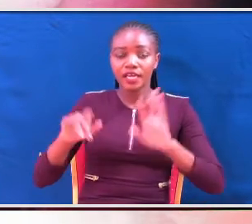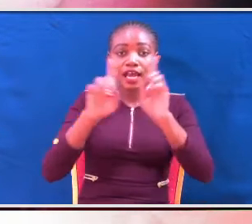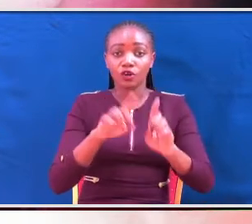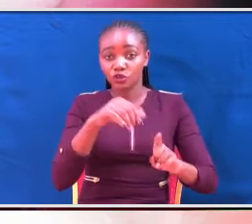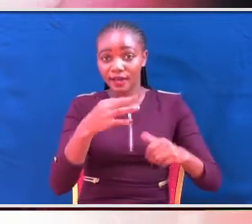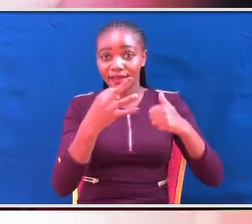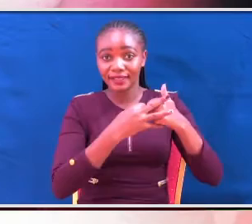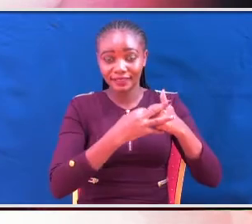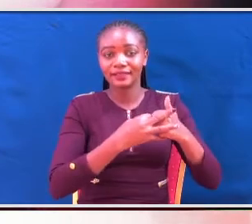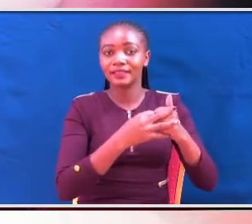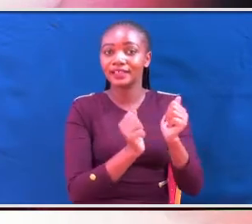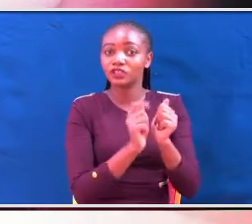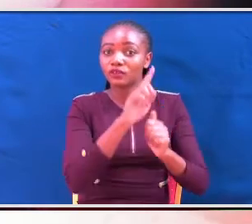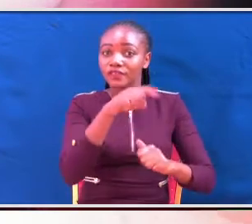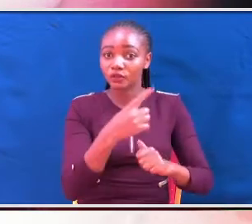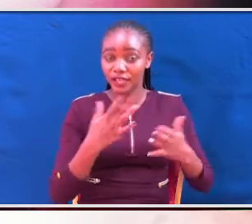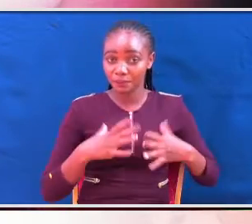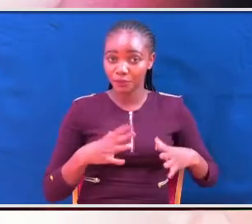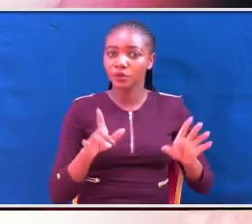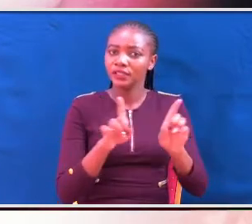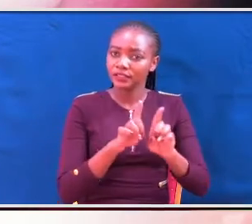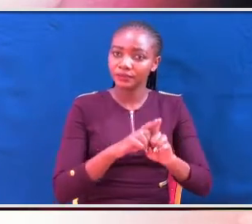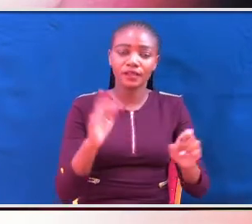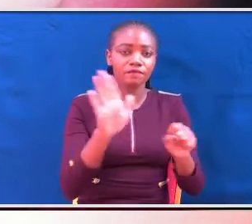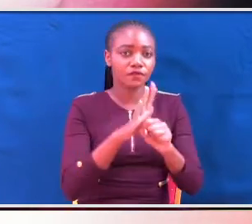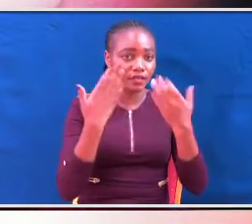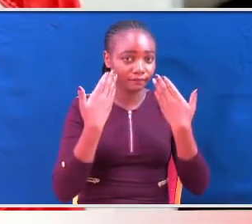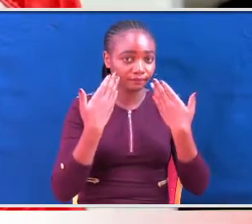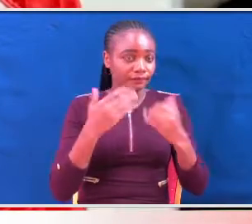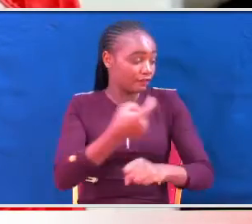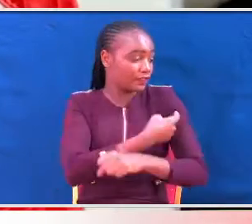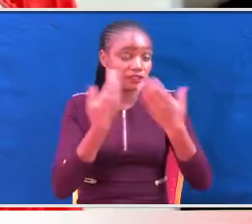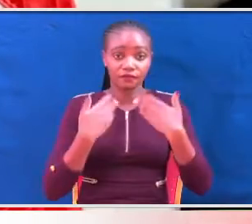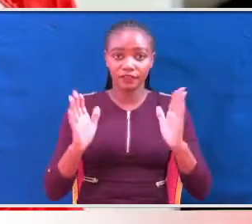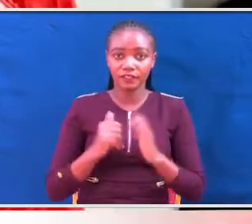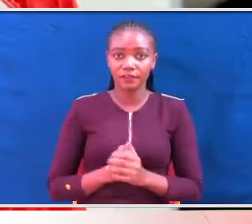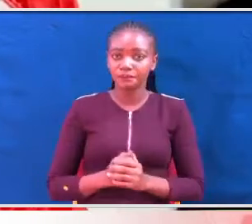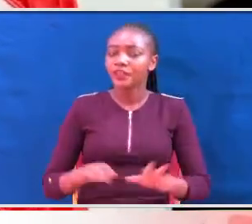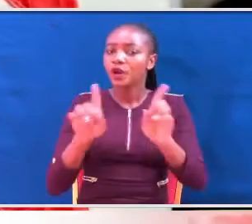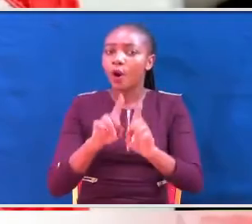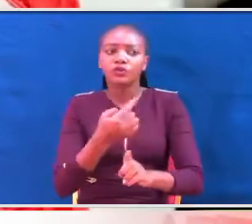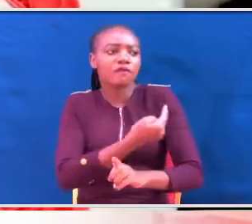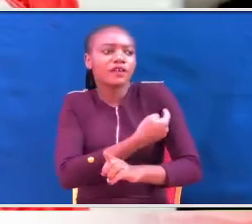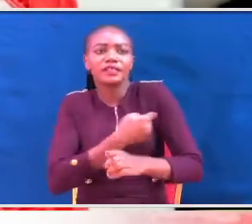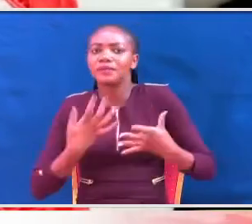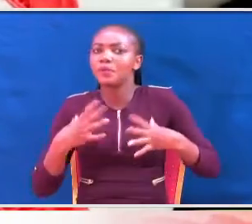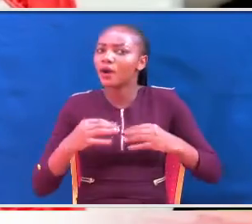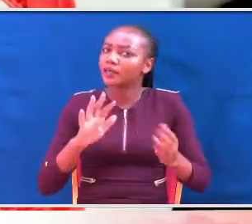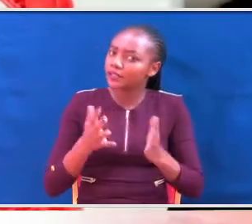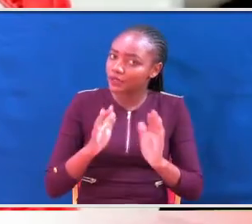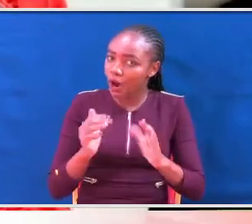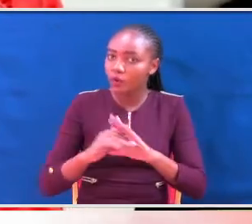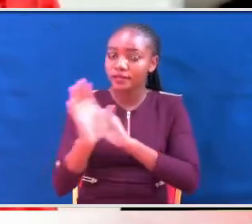another 812,000 people having been fully vaccinated. The uptake of vaccines in the country is